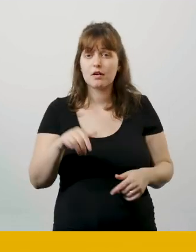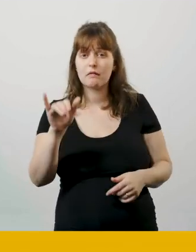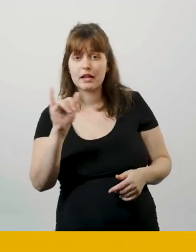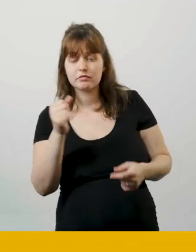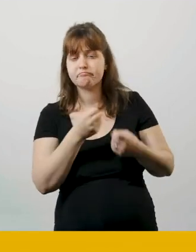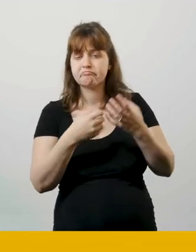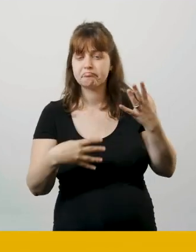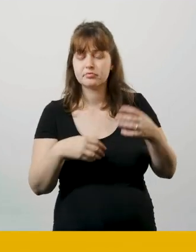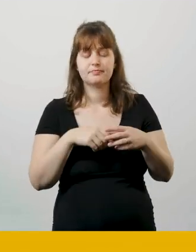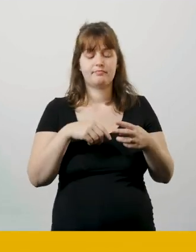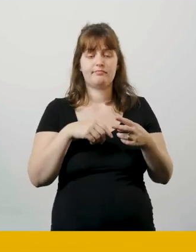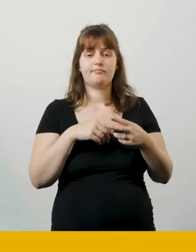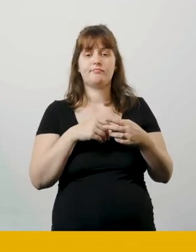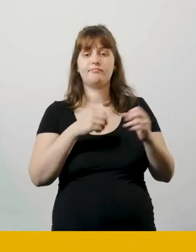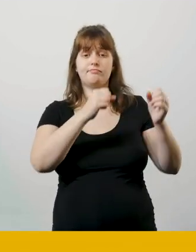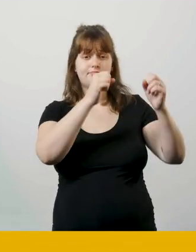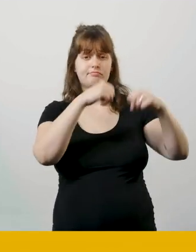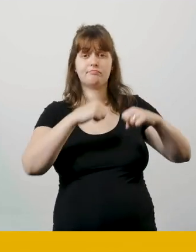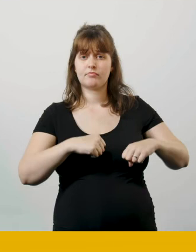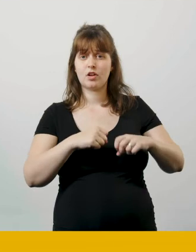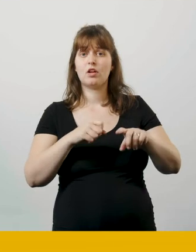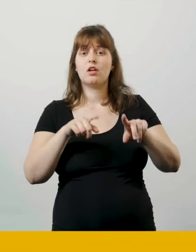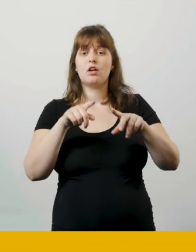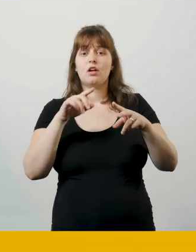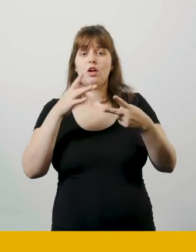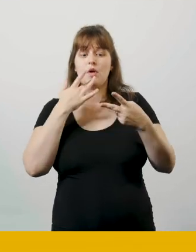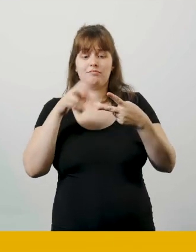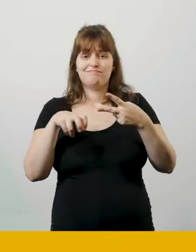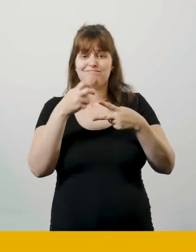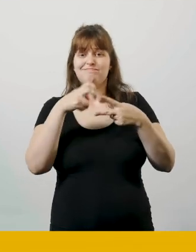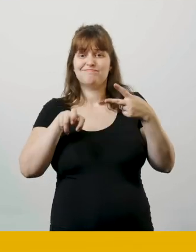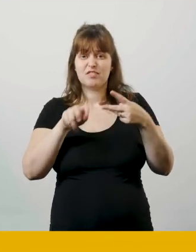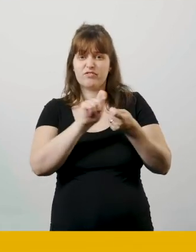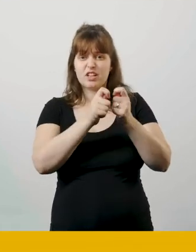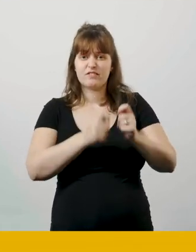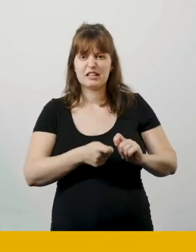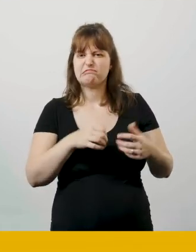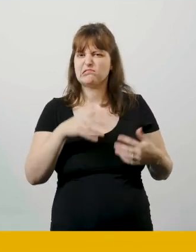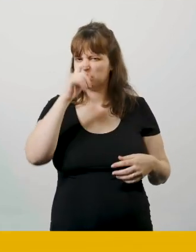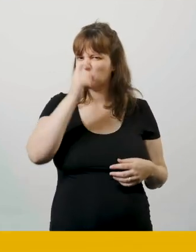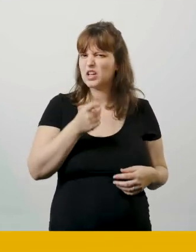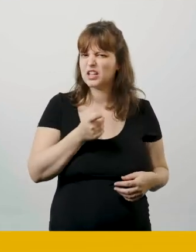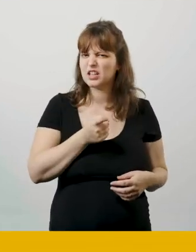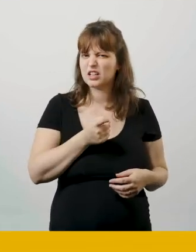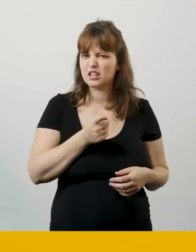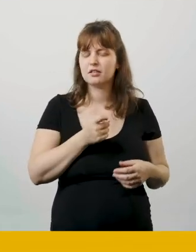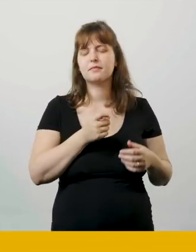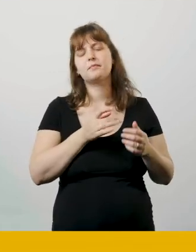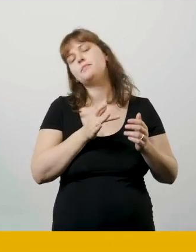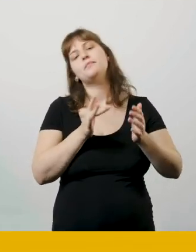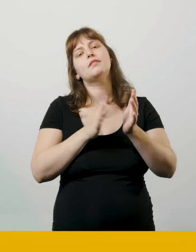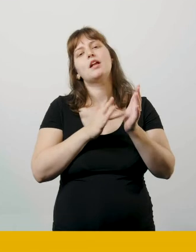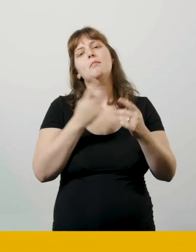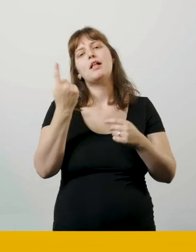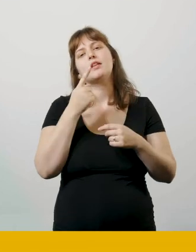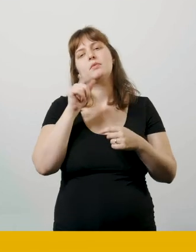it is tricky to go from one to the other. So always ask